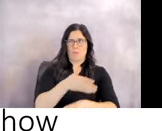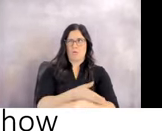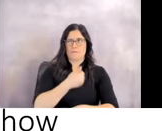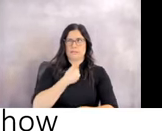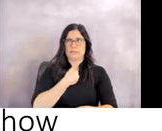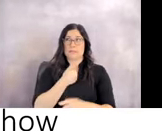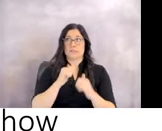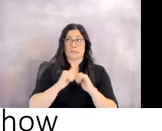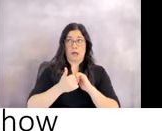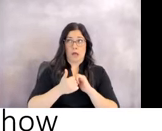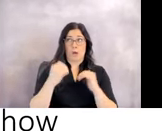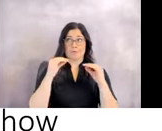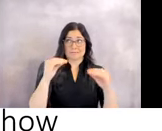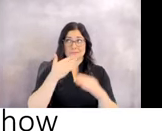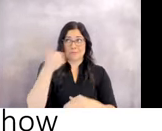syllabus? What